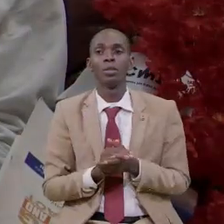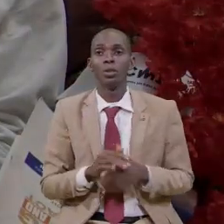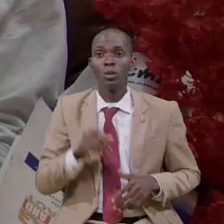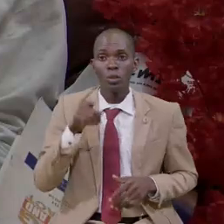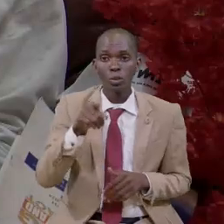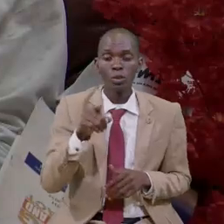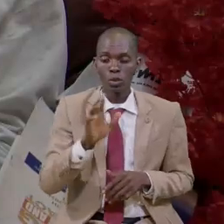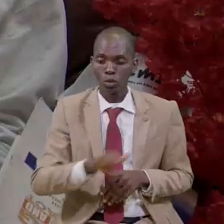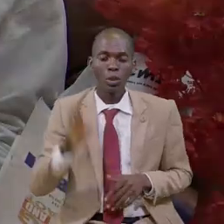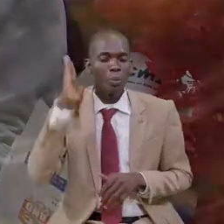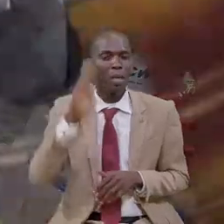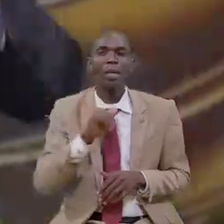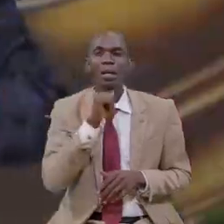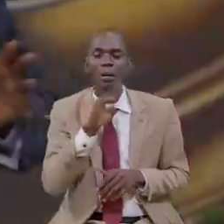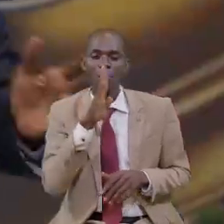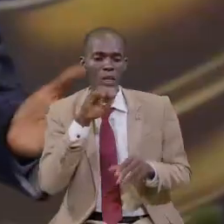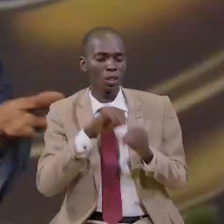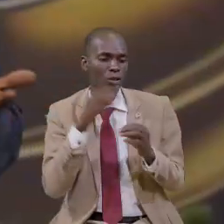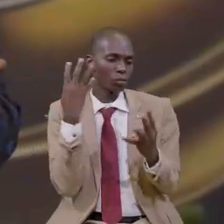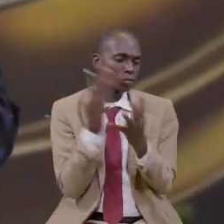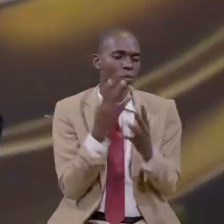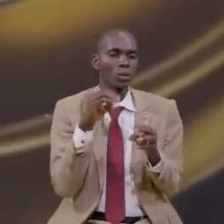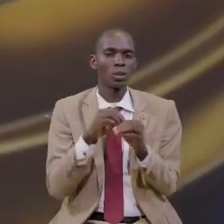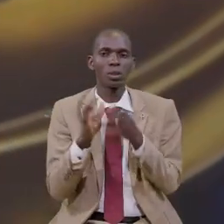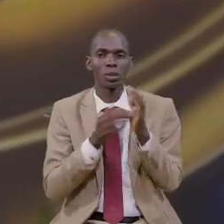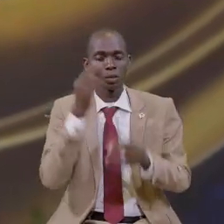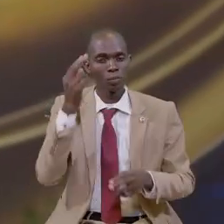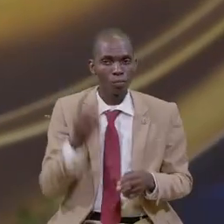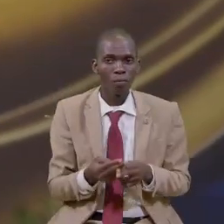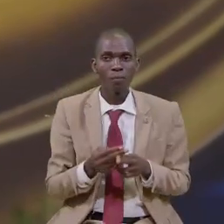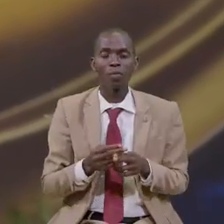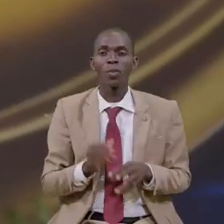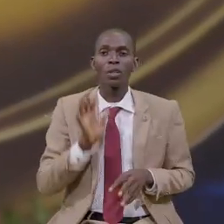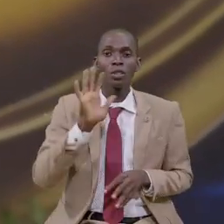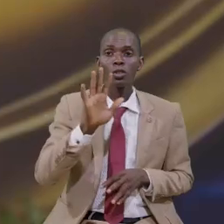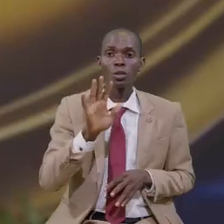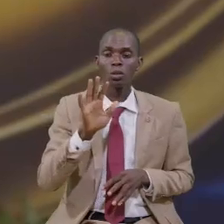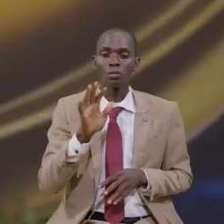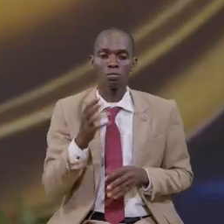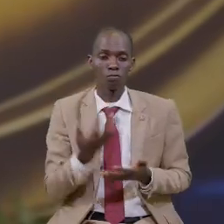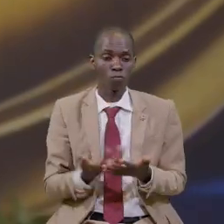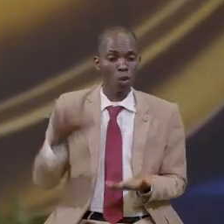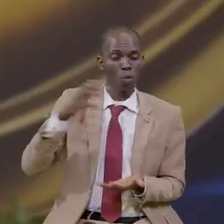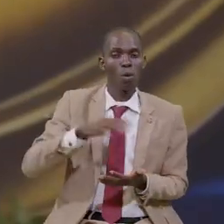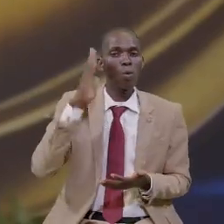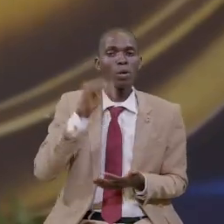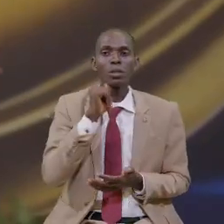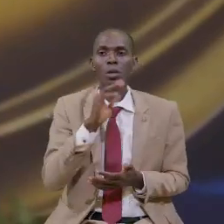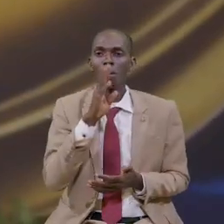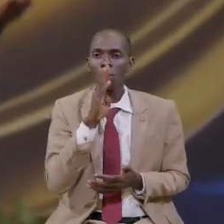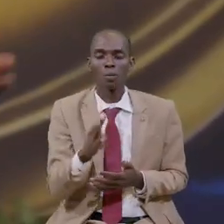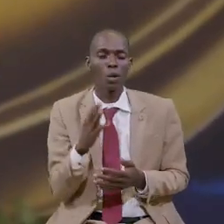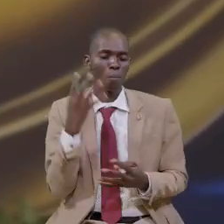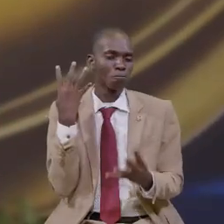anymore. Your wealth will not be imprisoned anymore. Yeah. Your wisdom